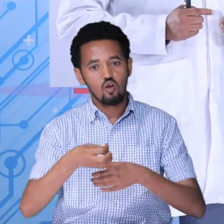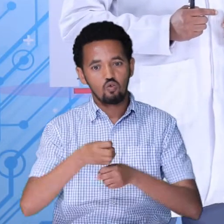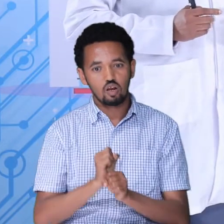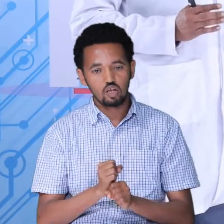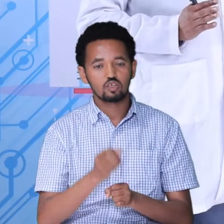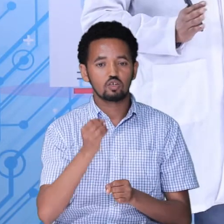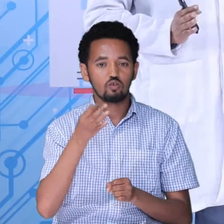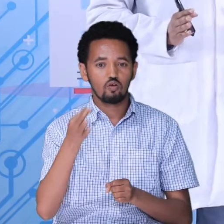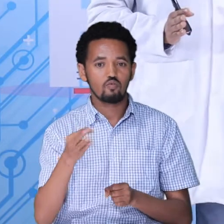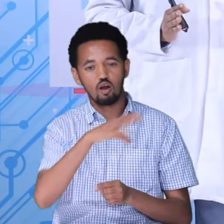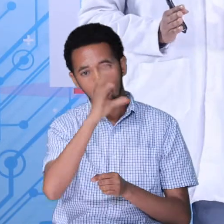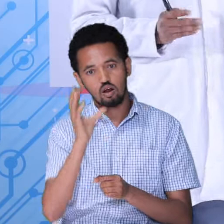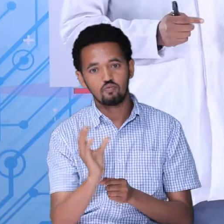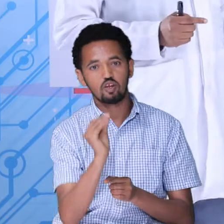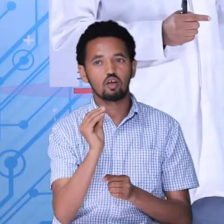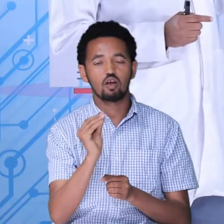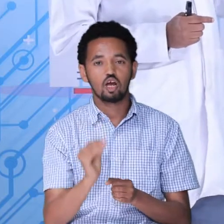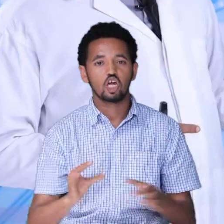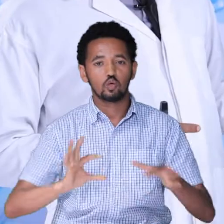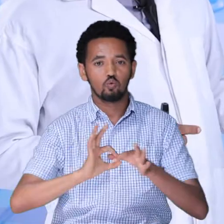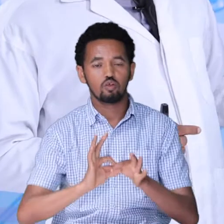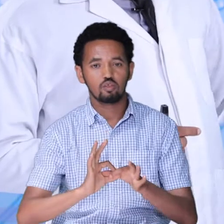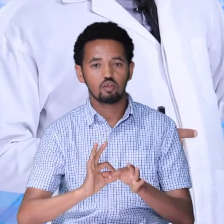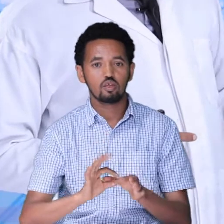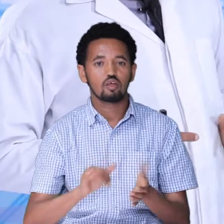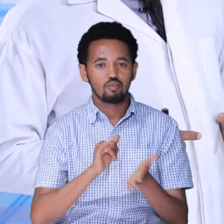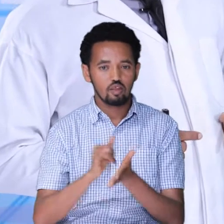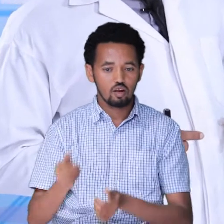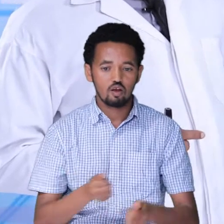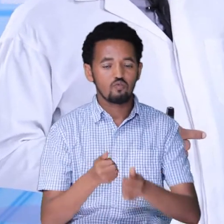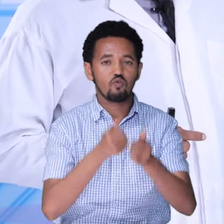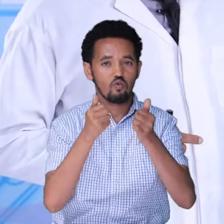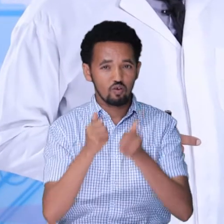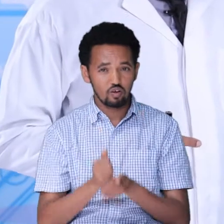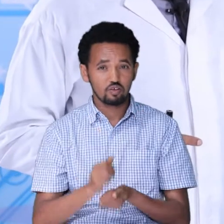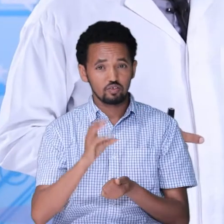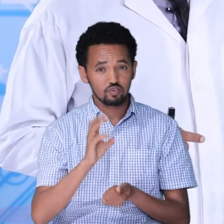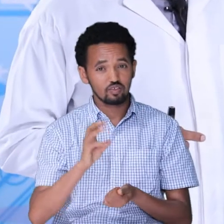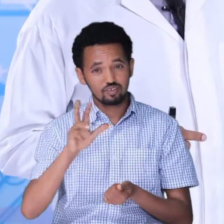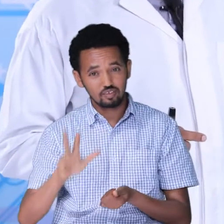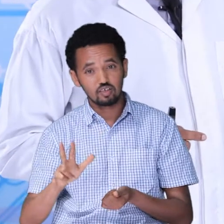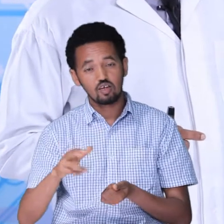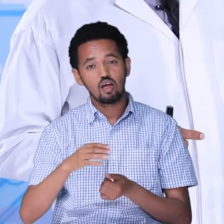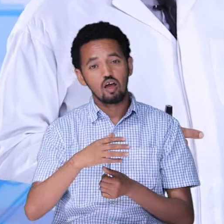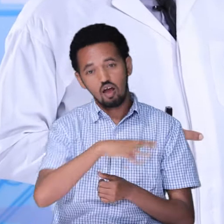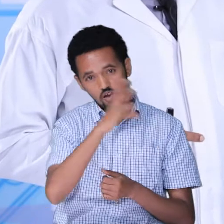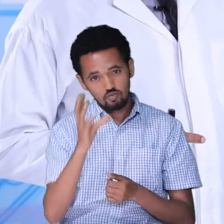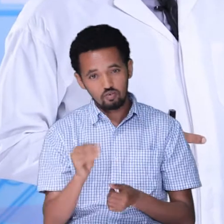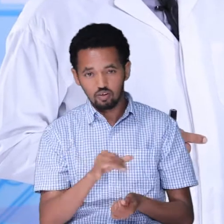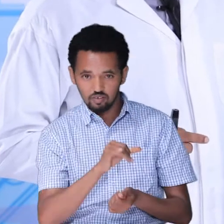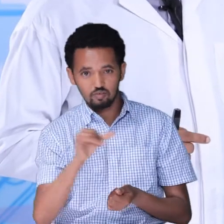of African Unity. Then, following 1963, Africa faced more or less